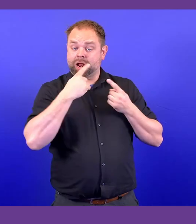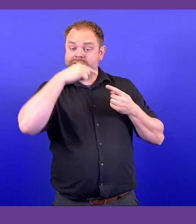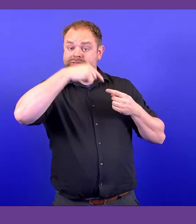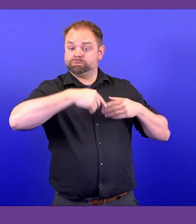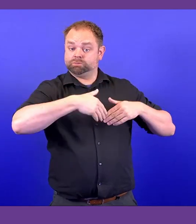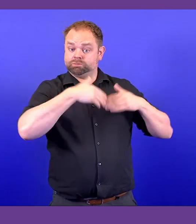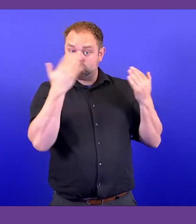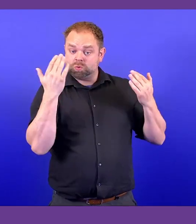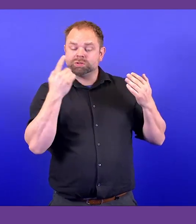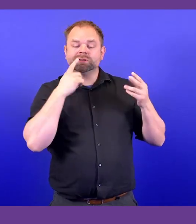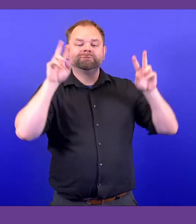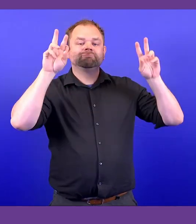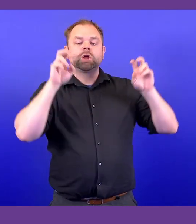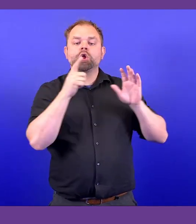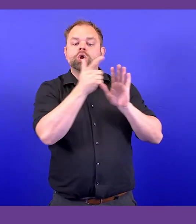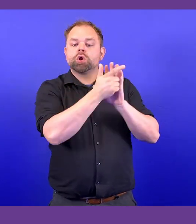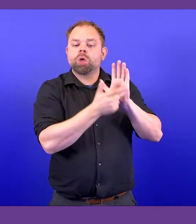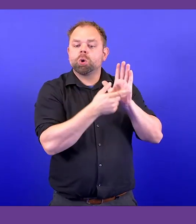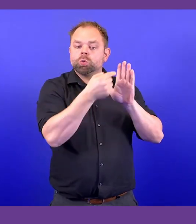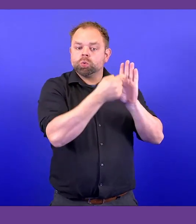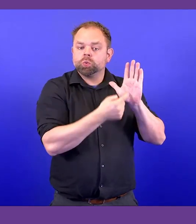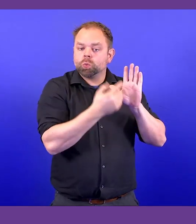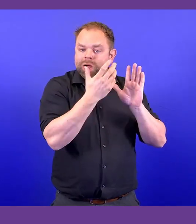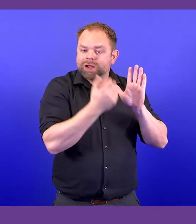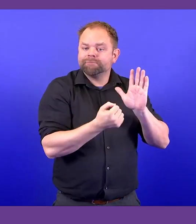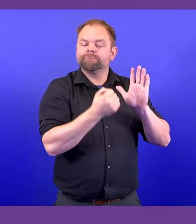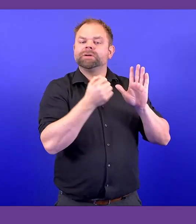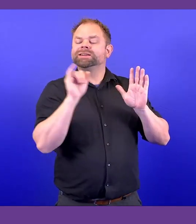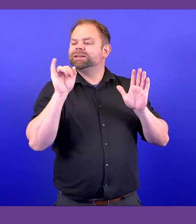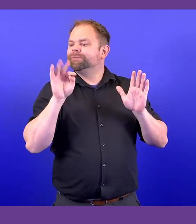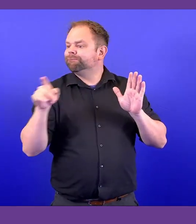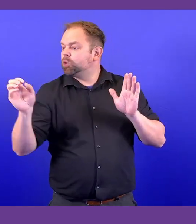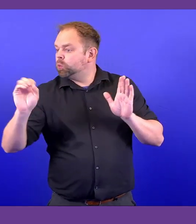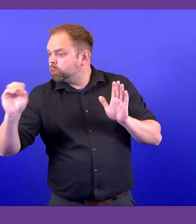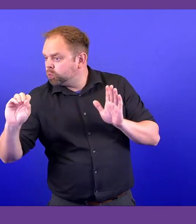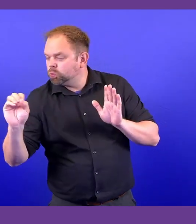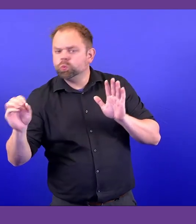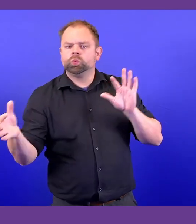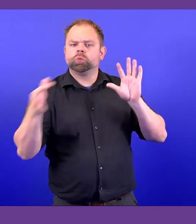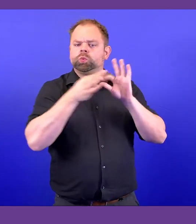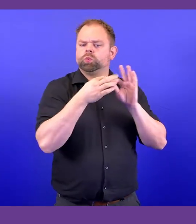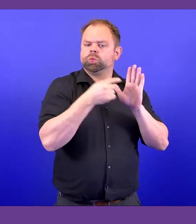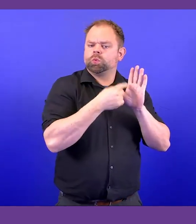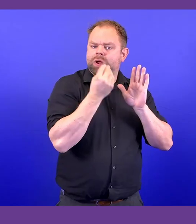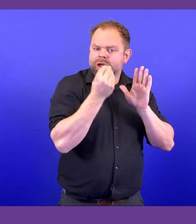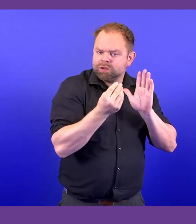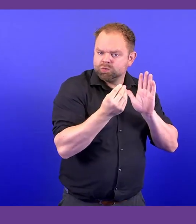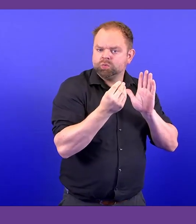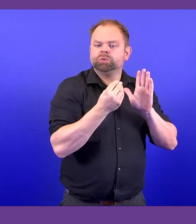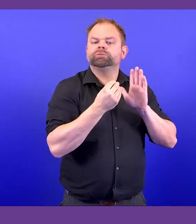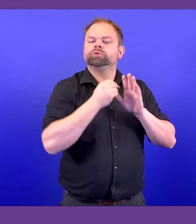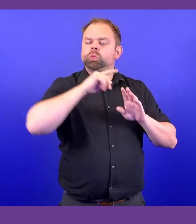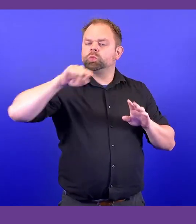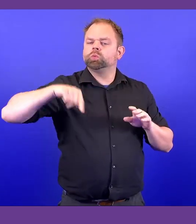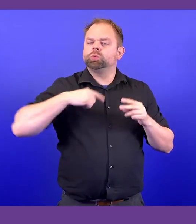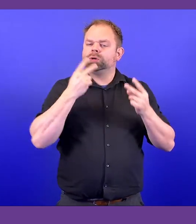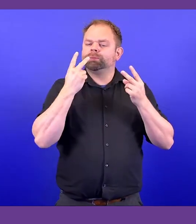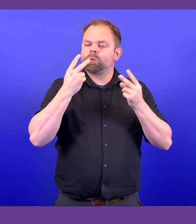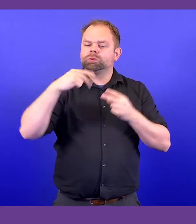the law, the job is done. We know that isn't the case. We've heard about some excellent work from UIC, from